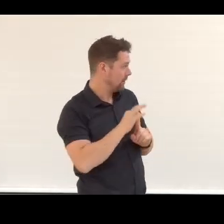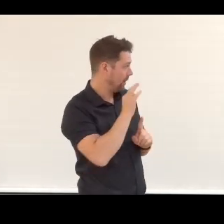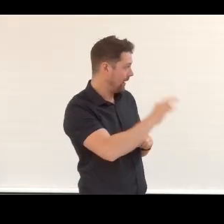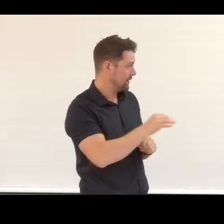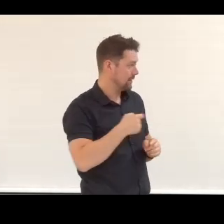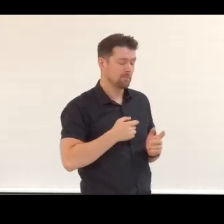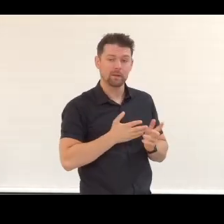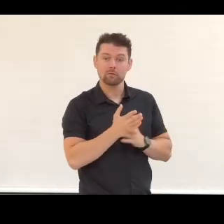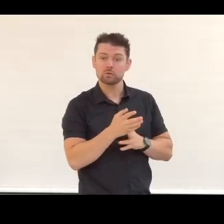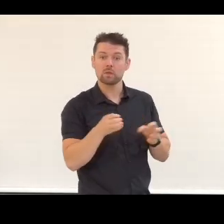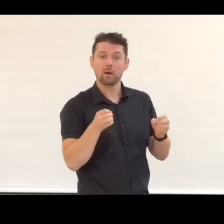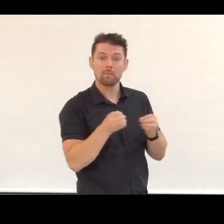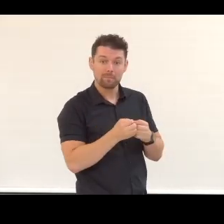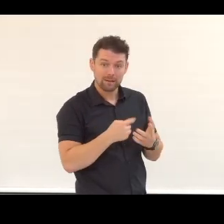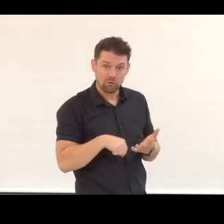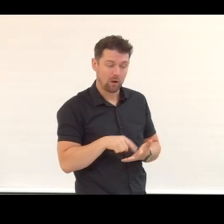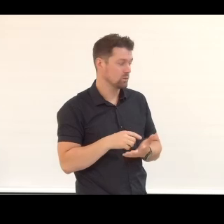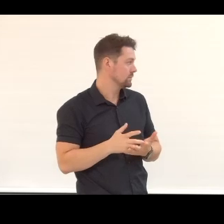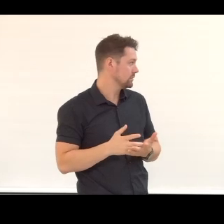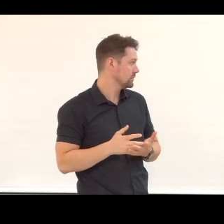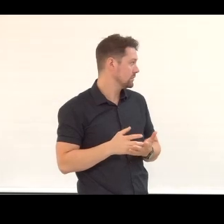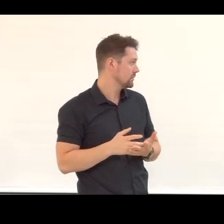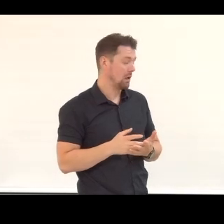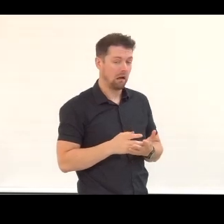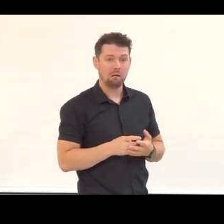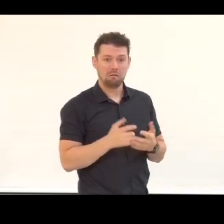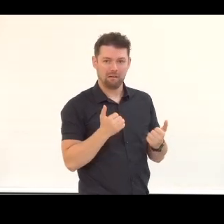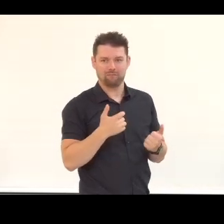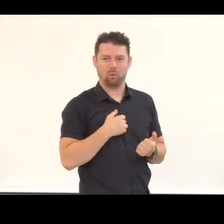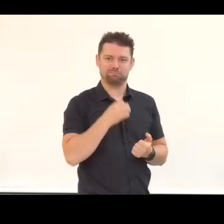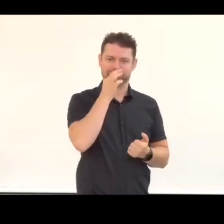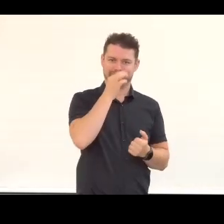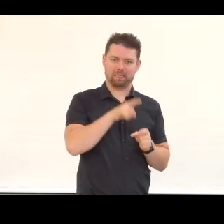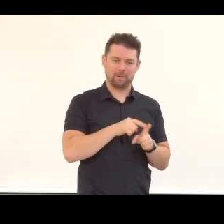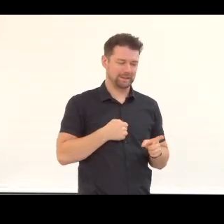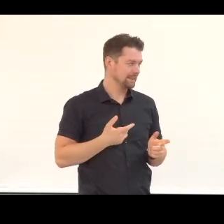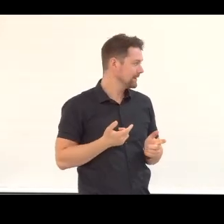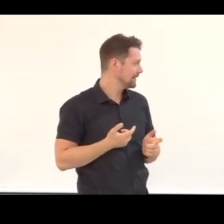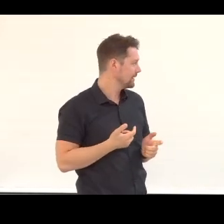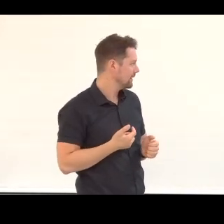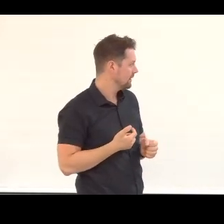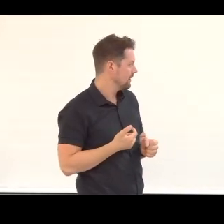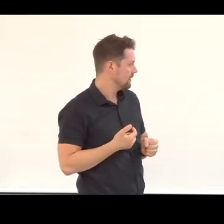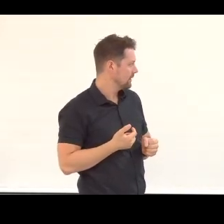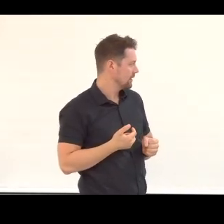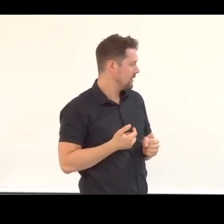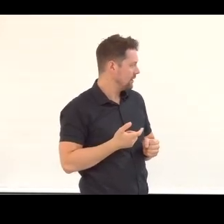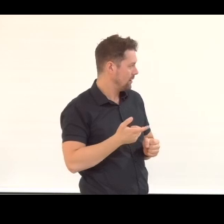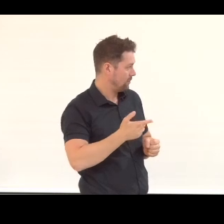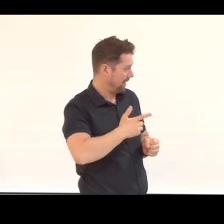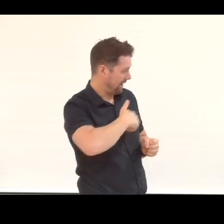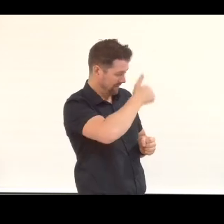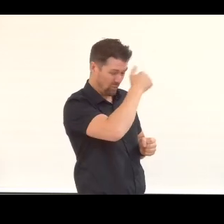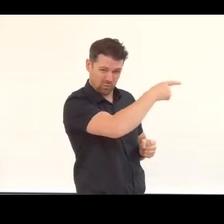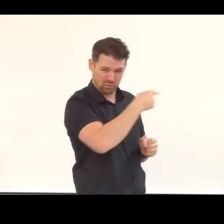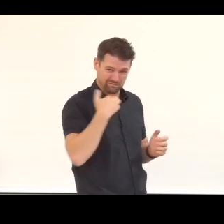round, which is a great success for a Dumbo like me. But it was actually quite, also for me, having known the firm